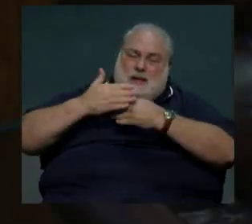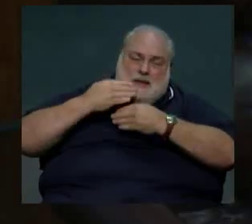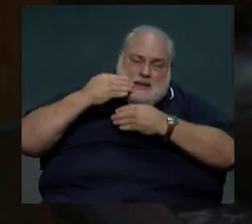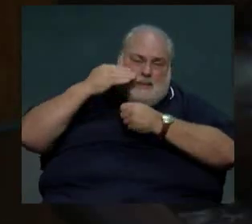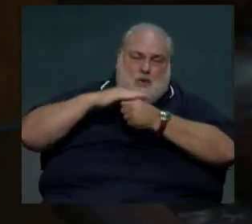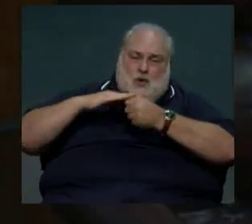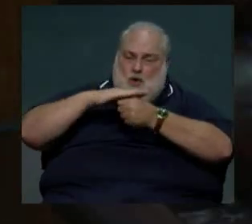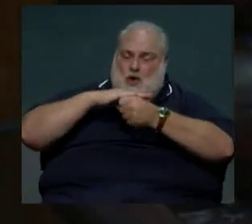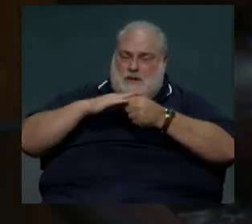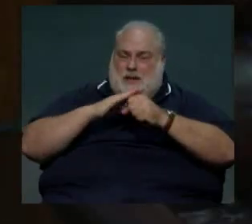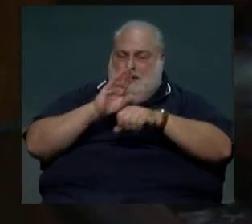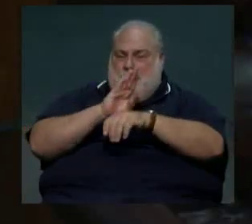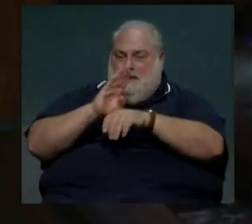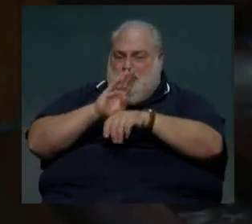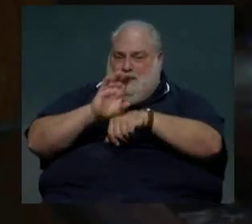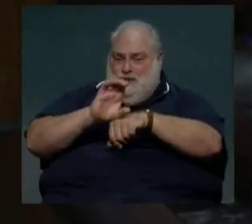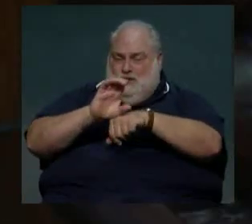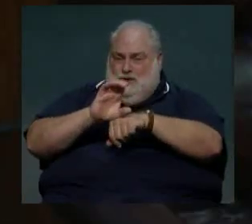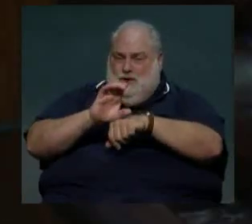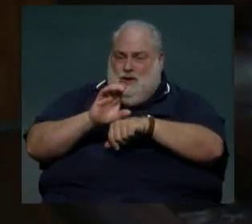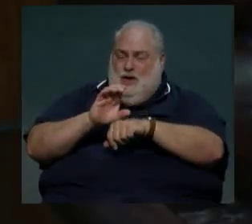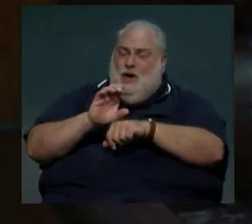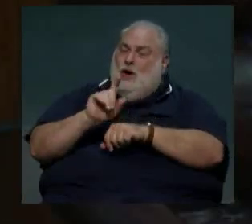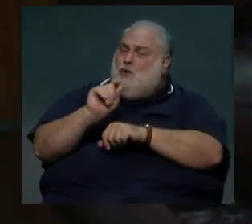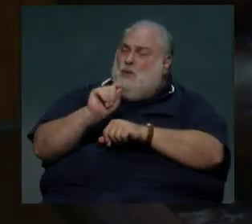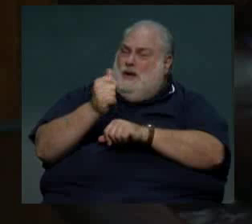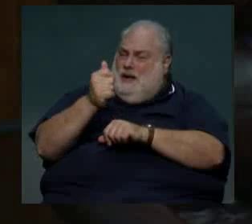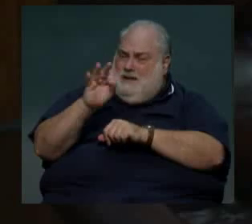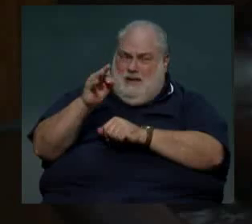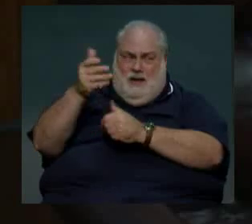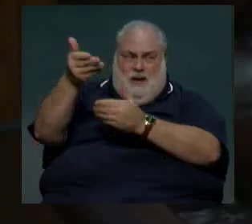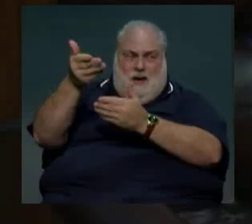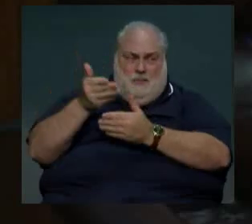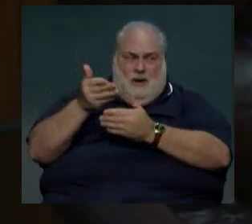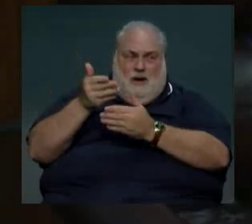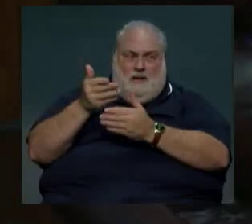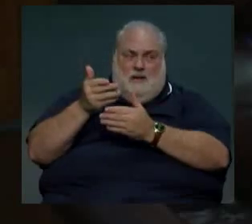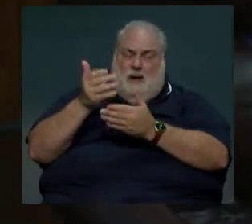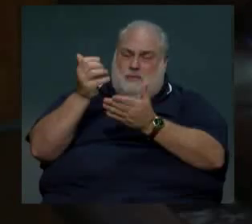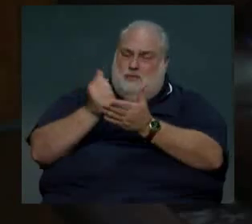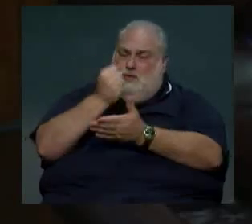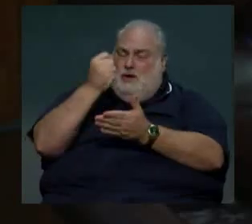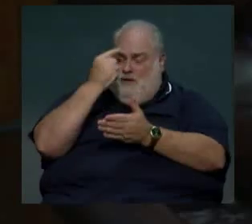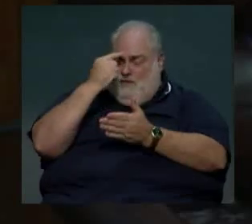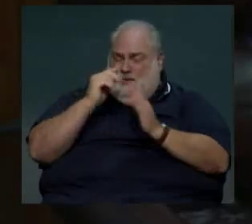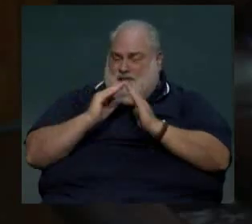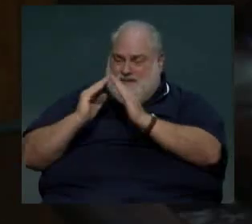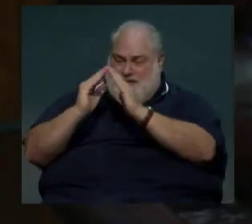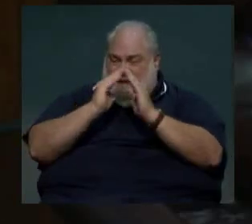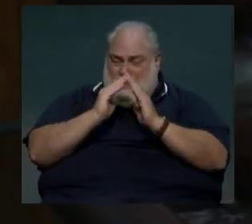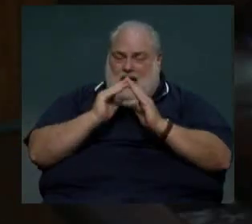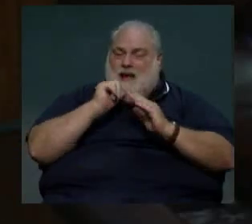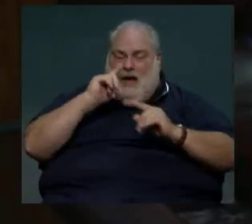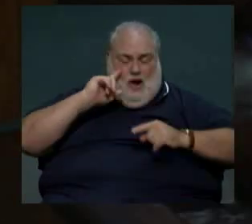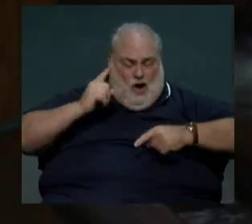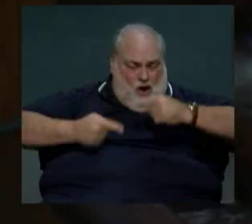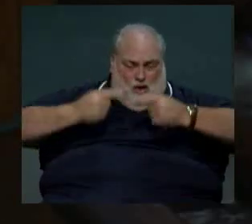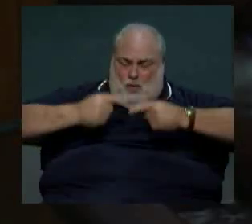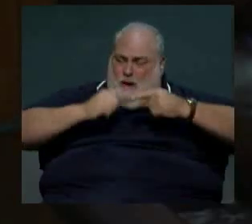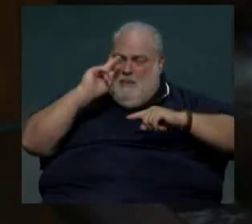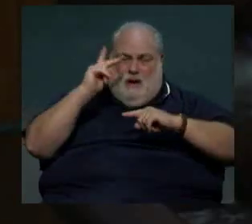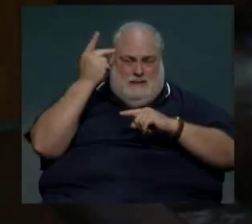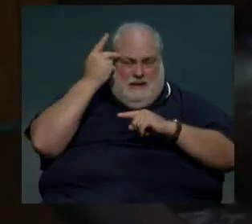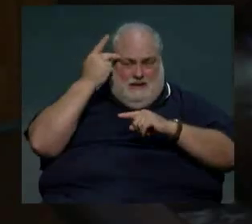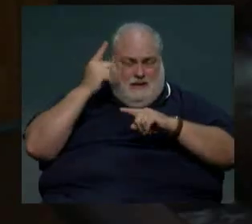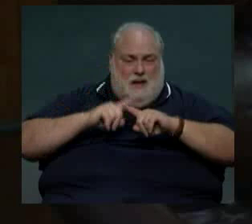Help us do that. The year 2019 brings an opportunity for our city to your council. We must not argue about politics. Rather,